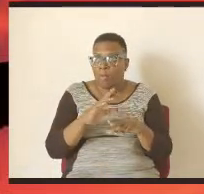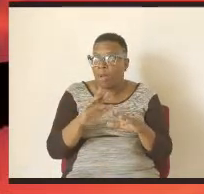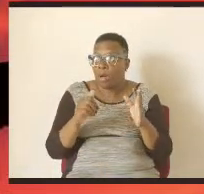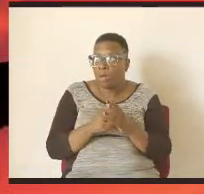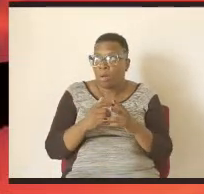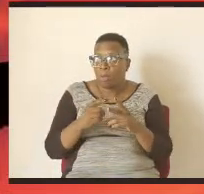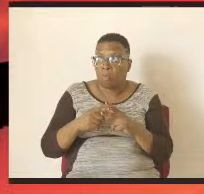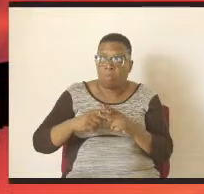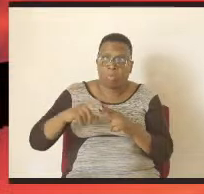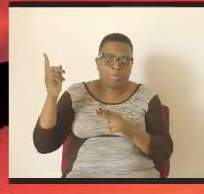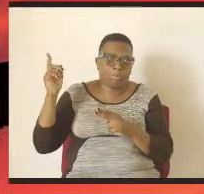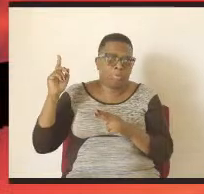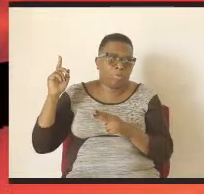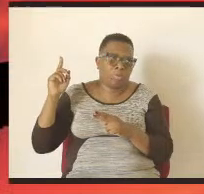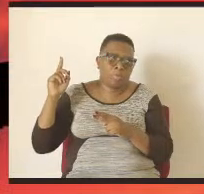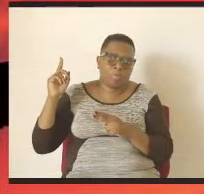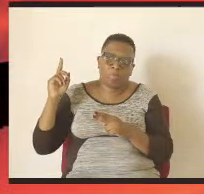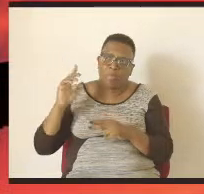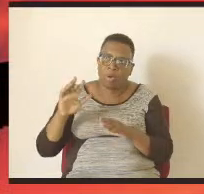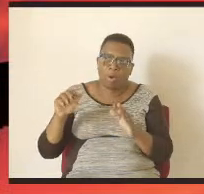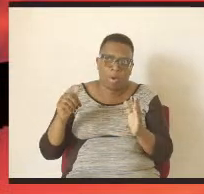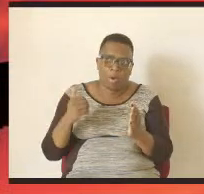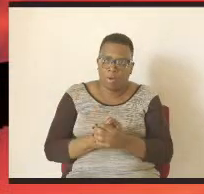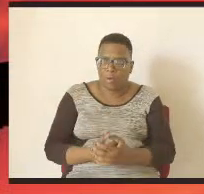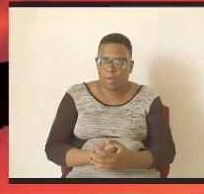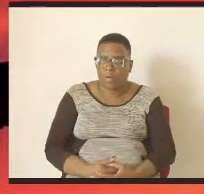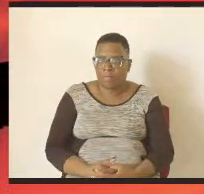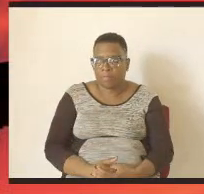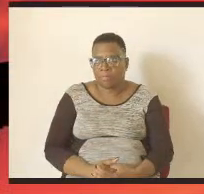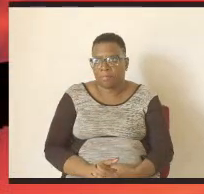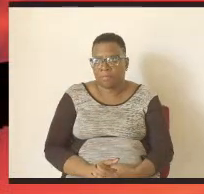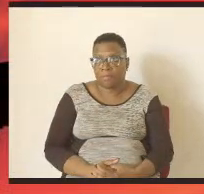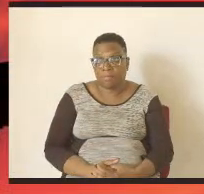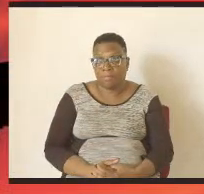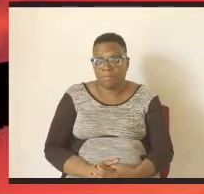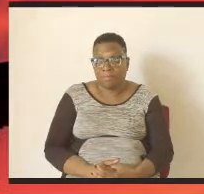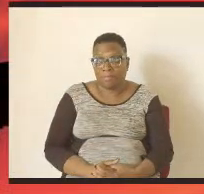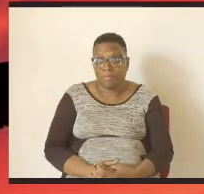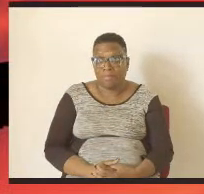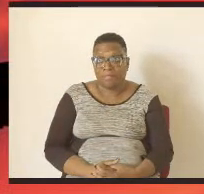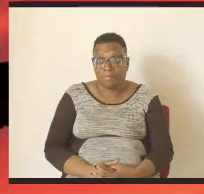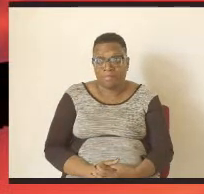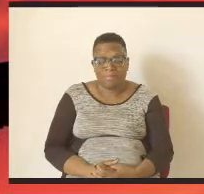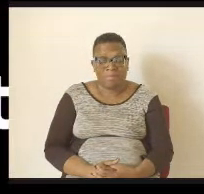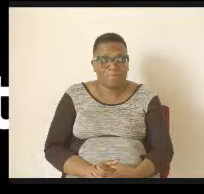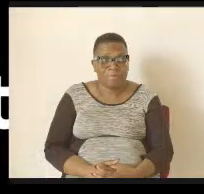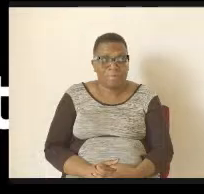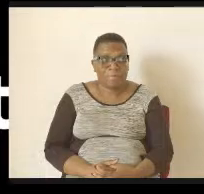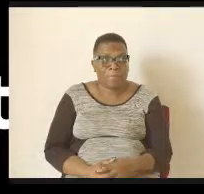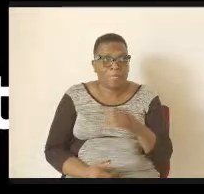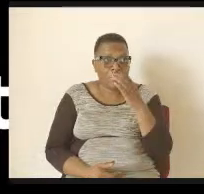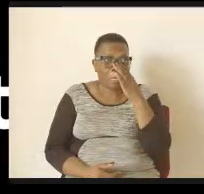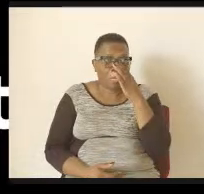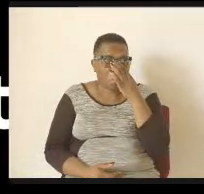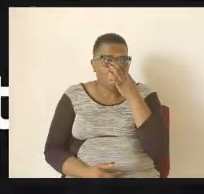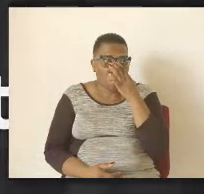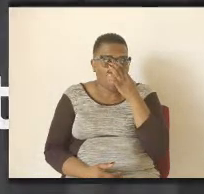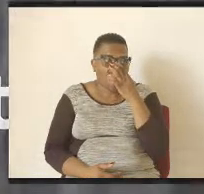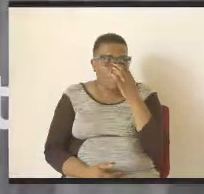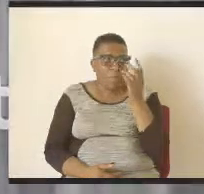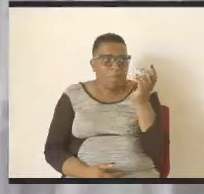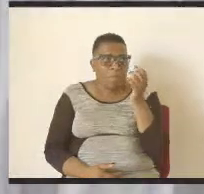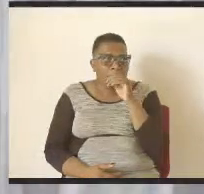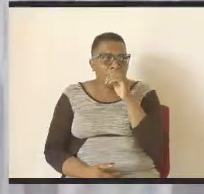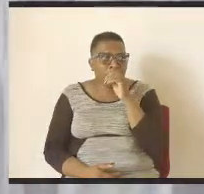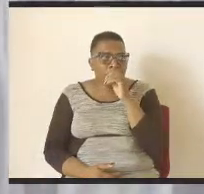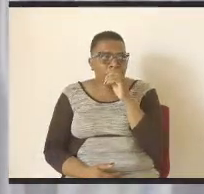fled, every single one of them. The disciples forsook, I like that word, New King James here,